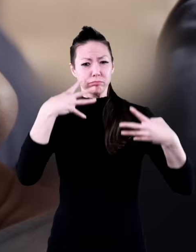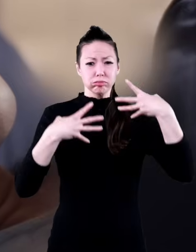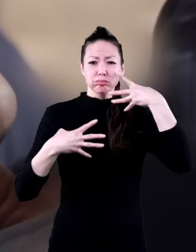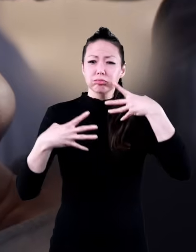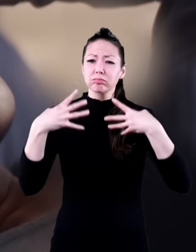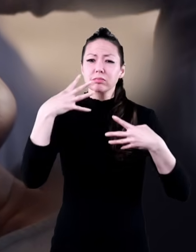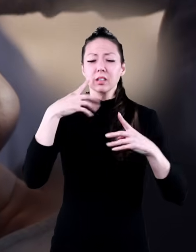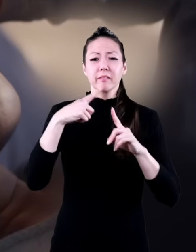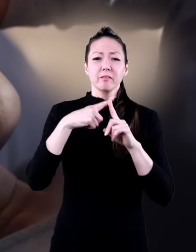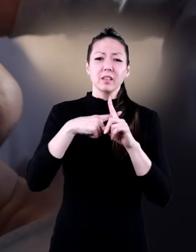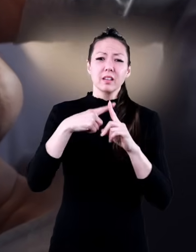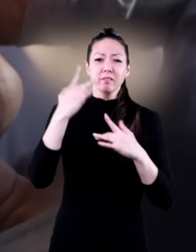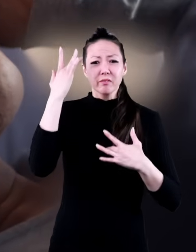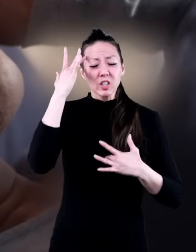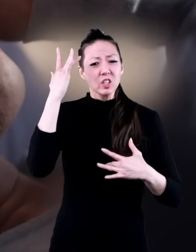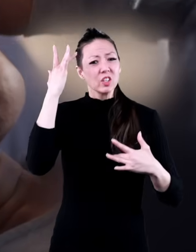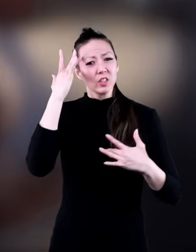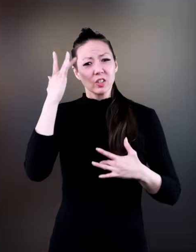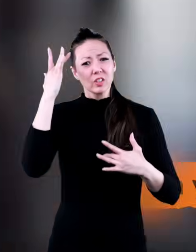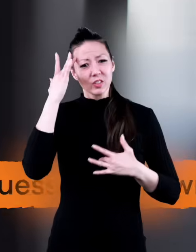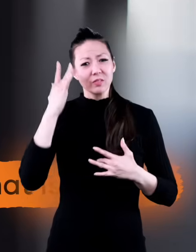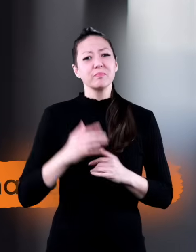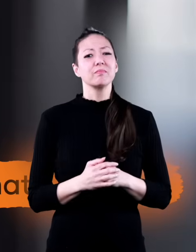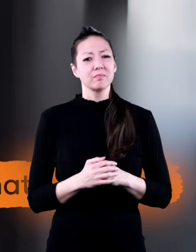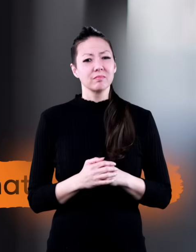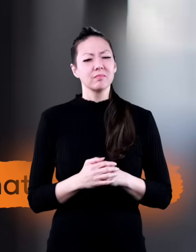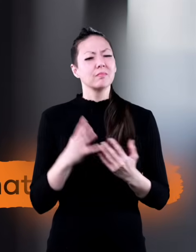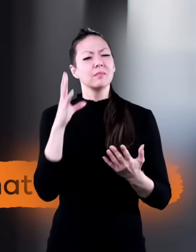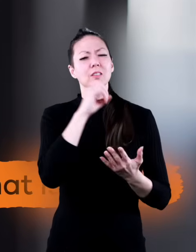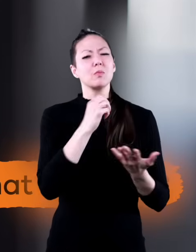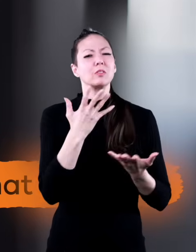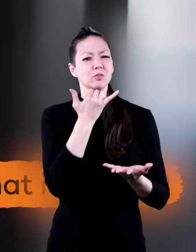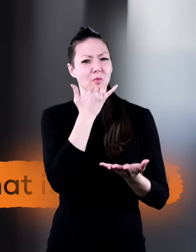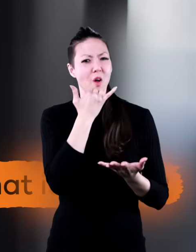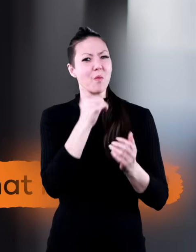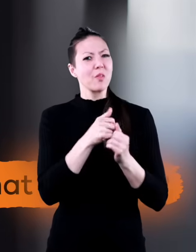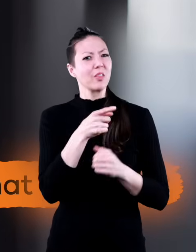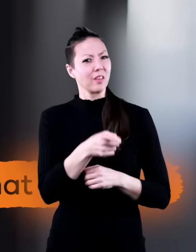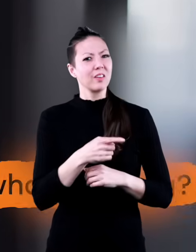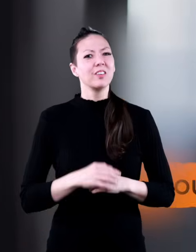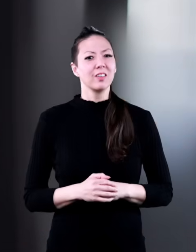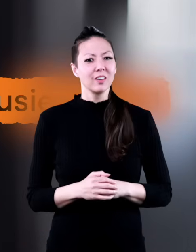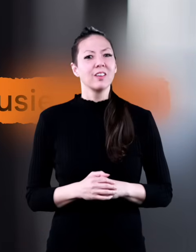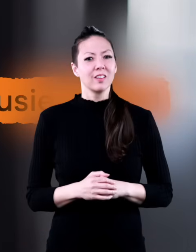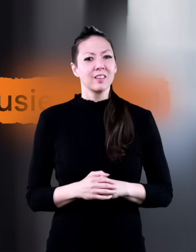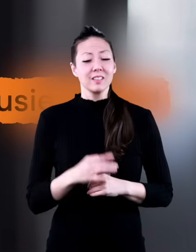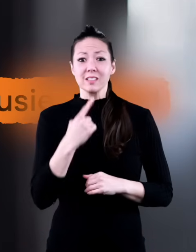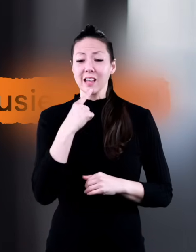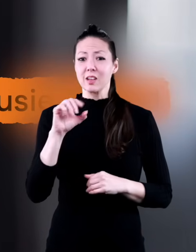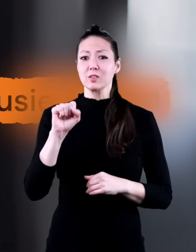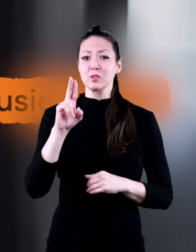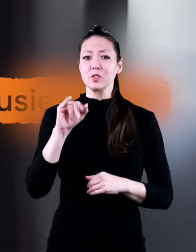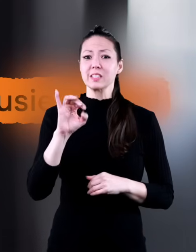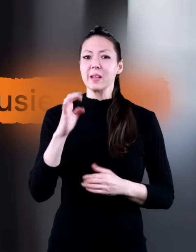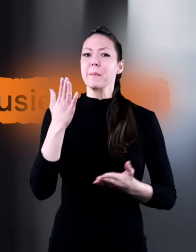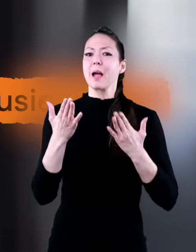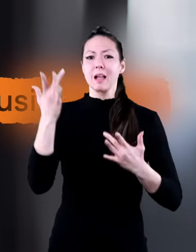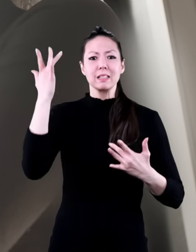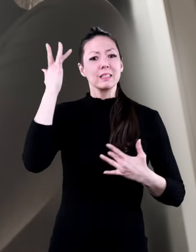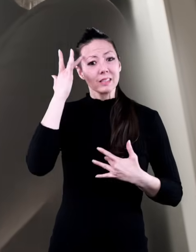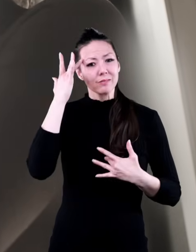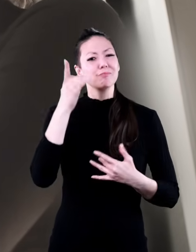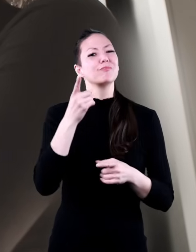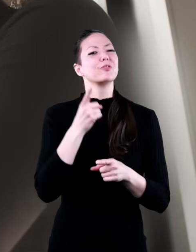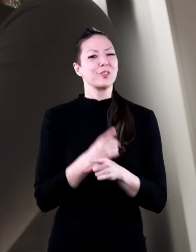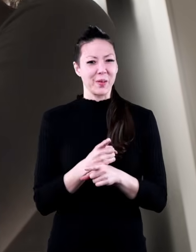she also has a fever can you guess what is wrong if you said that susie is sick